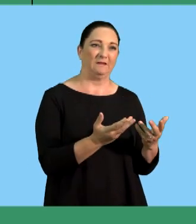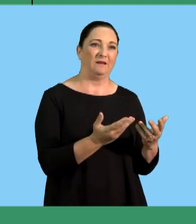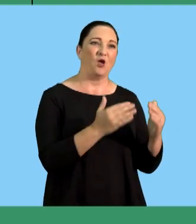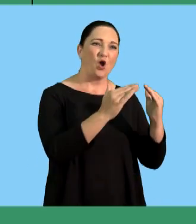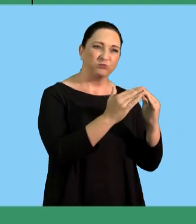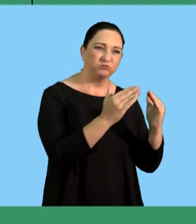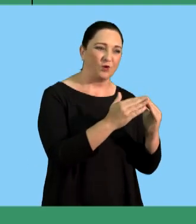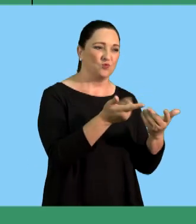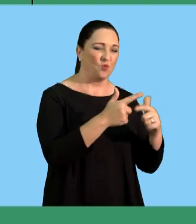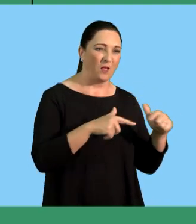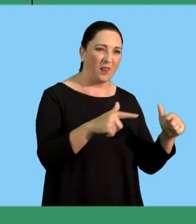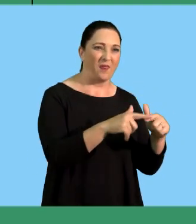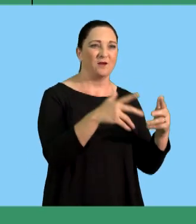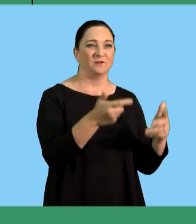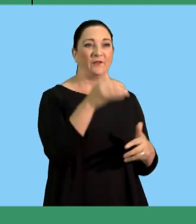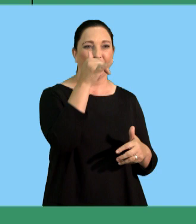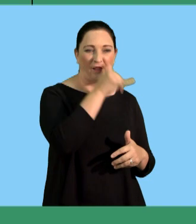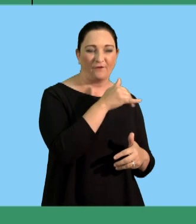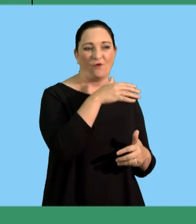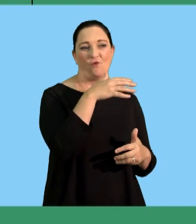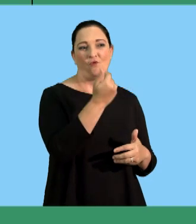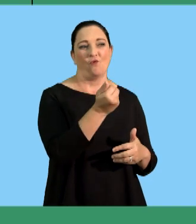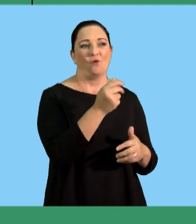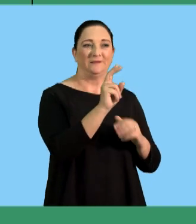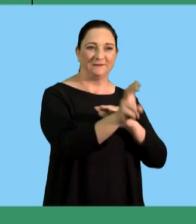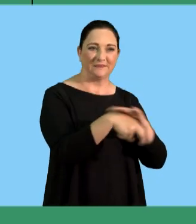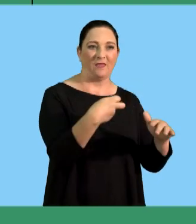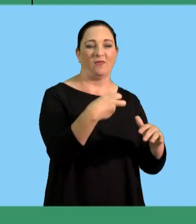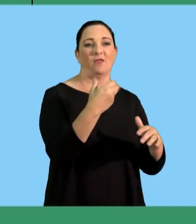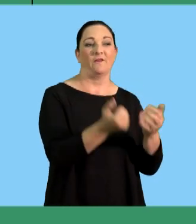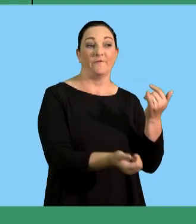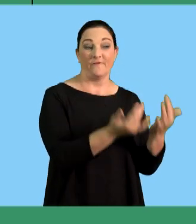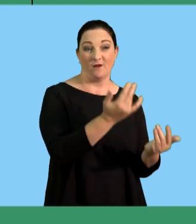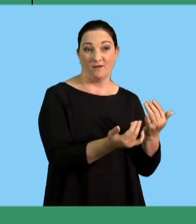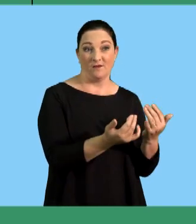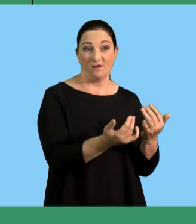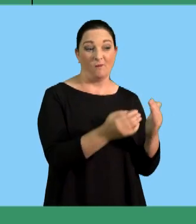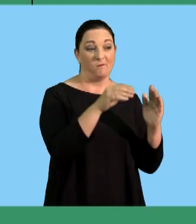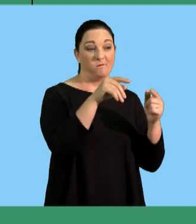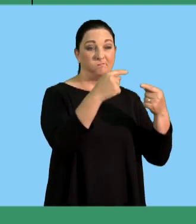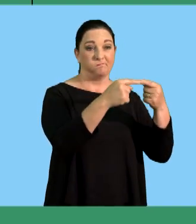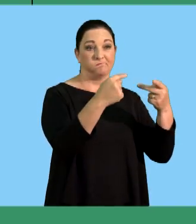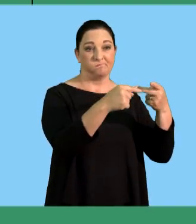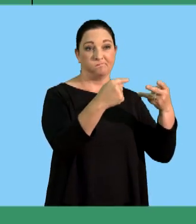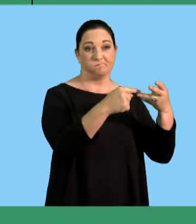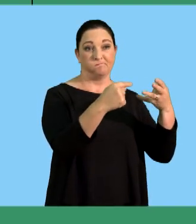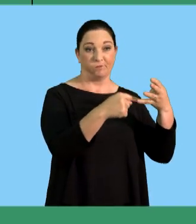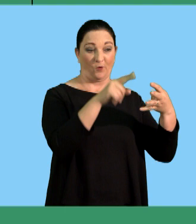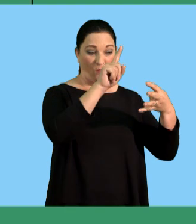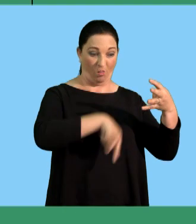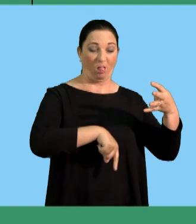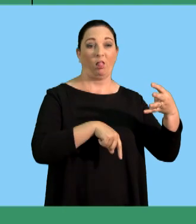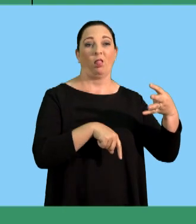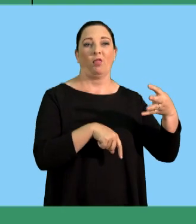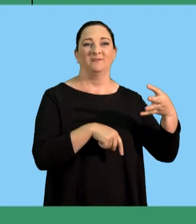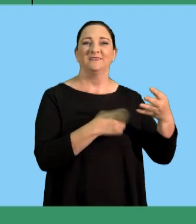also covering short-term insurance. We are also talking about burglary and fire, and you would realize that all these